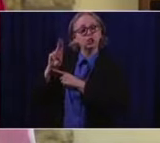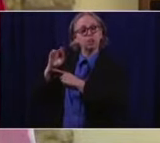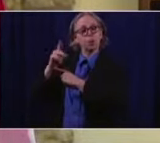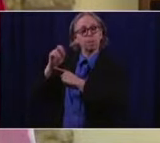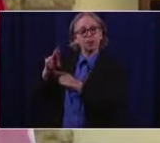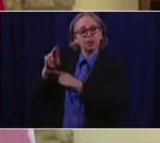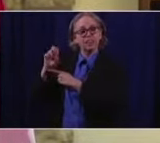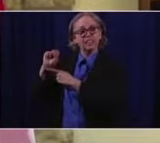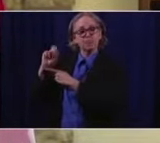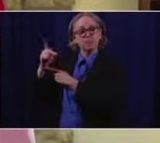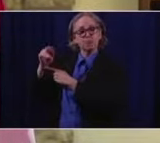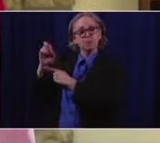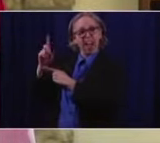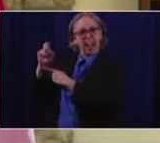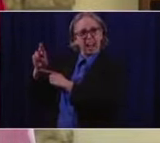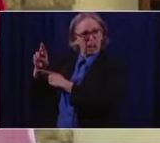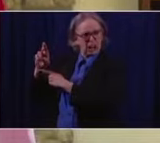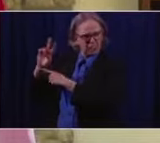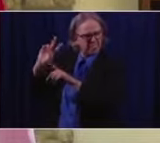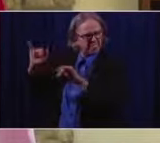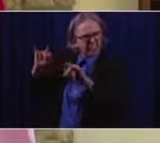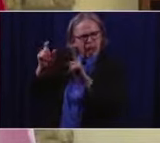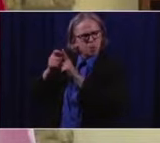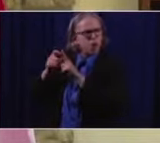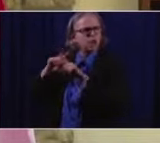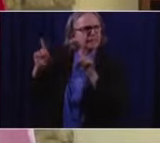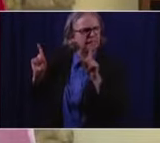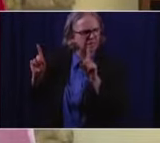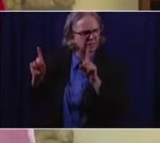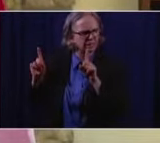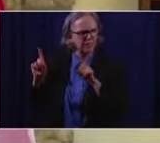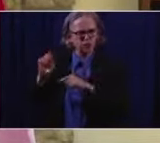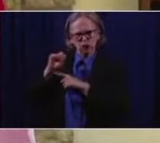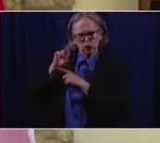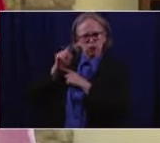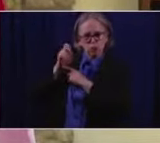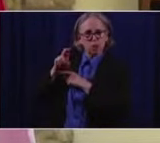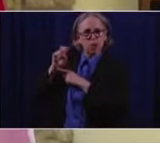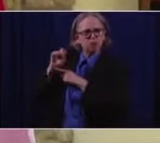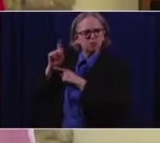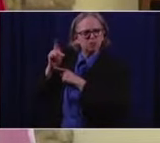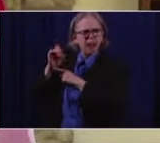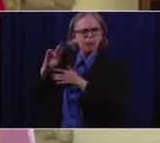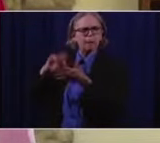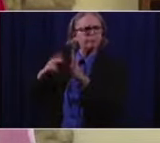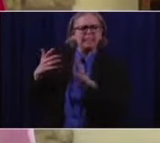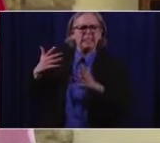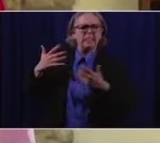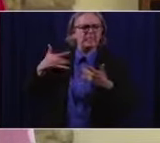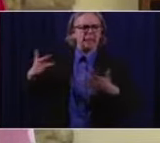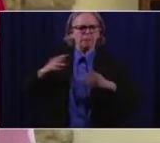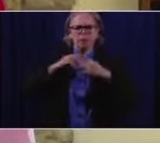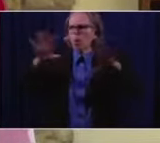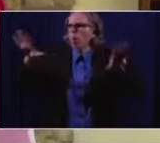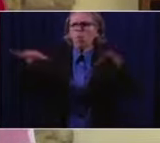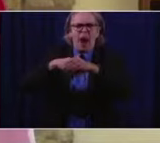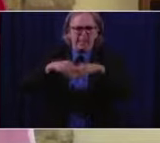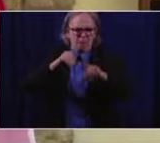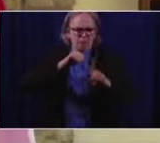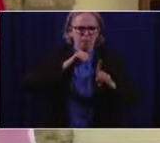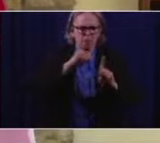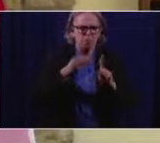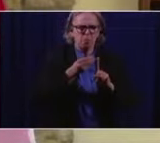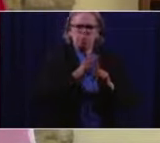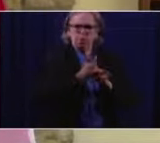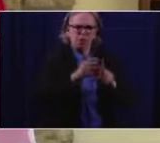spreading events generally are at weddings. They're at when people are inside. They're at people close together.